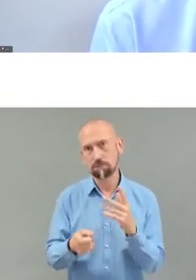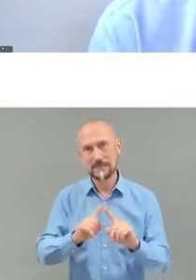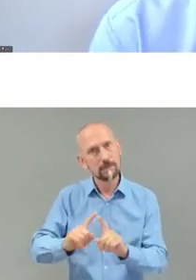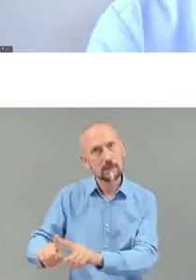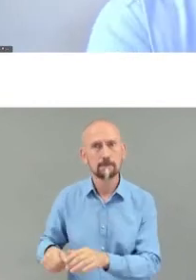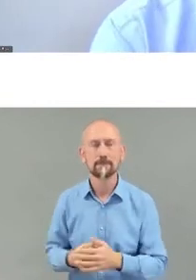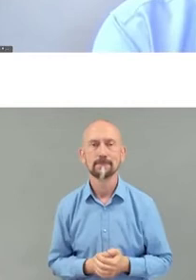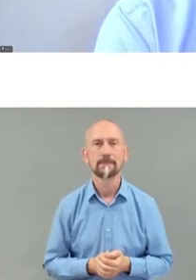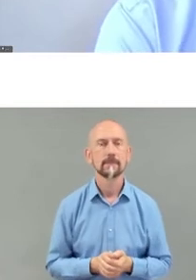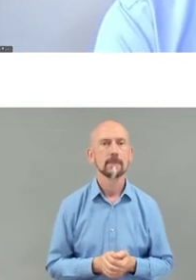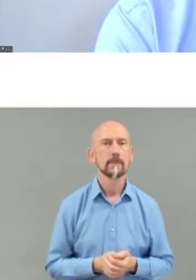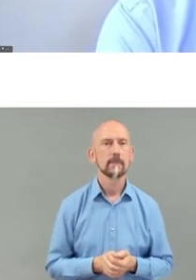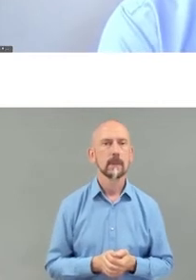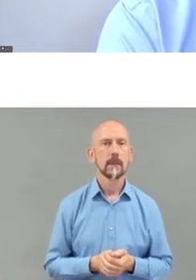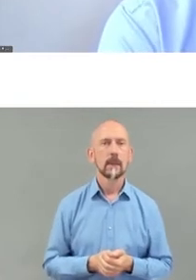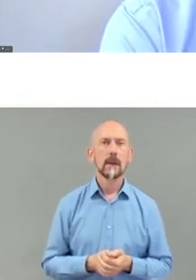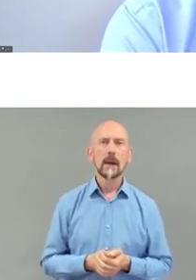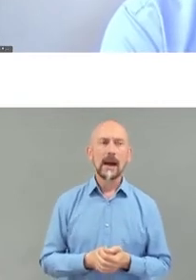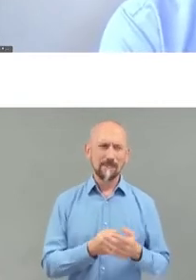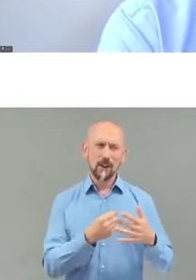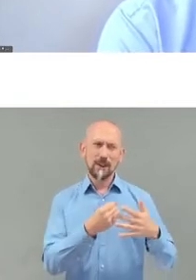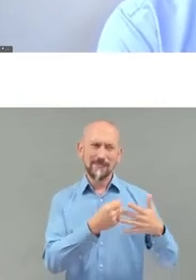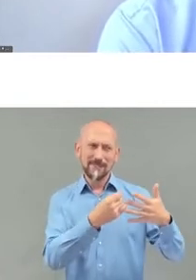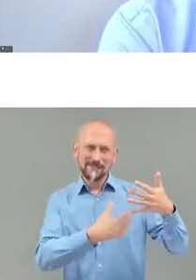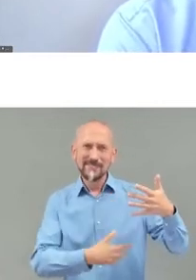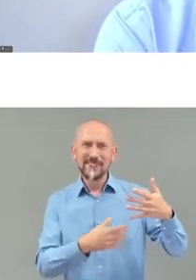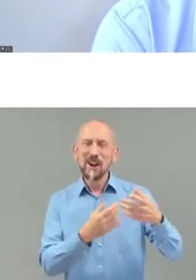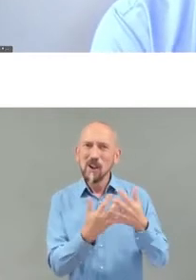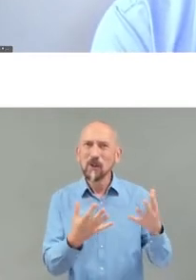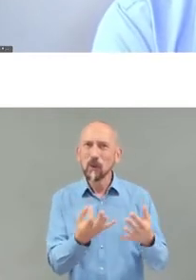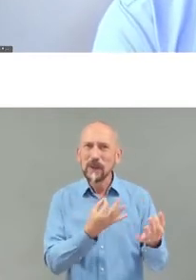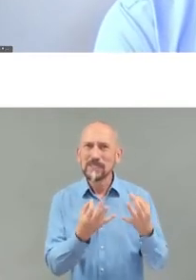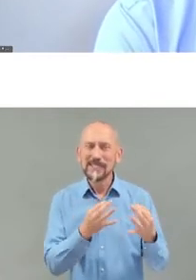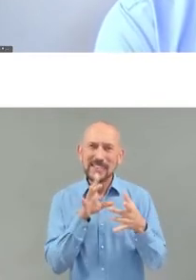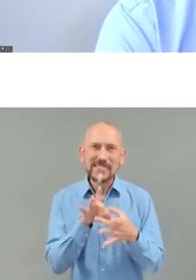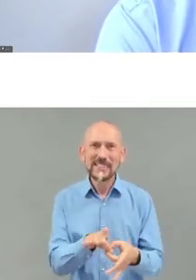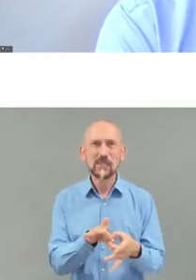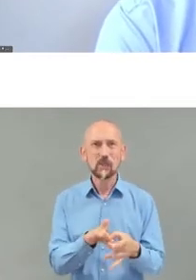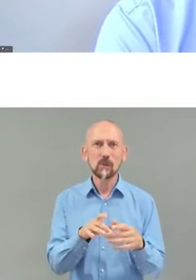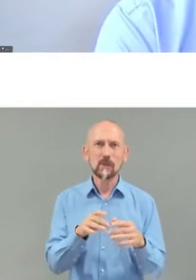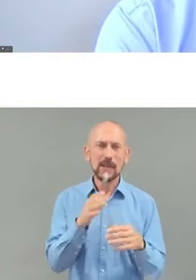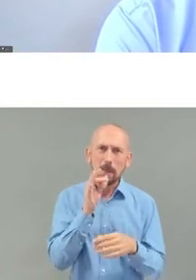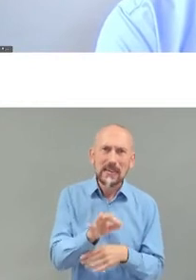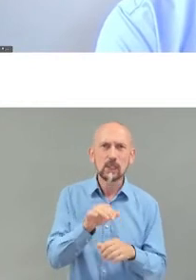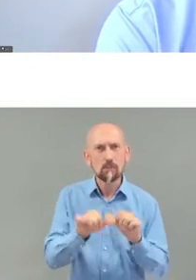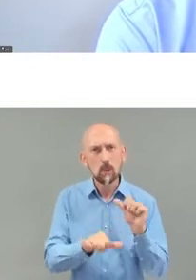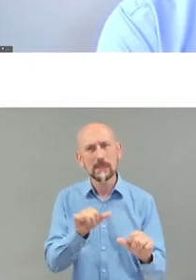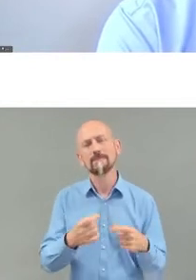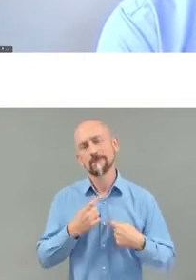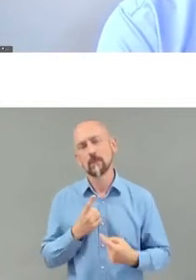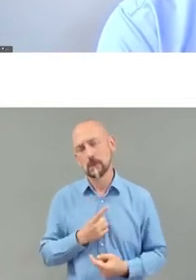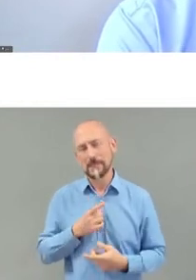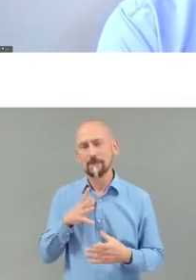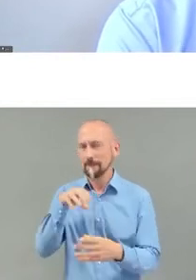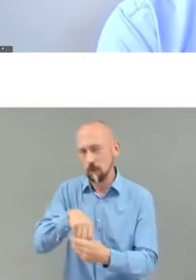application process. Obviously, I'm a program director for clinical training, but of course, I'm assuming people will talk about the variety of applications on the variety of